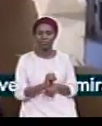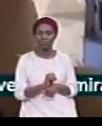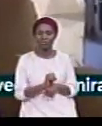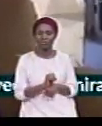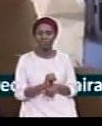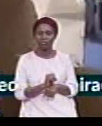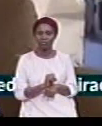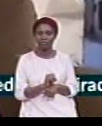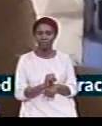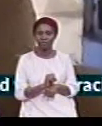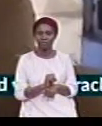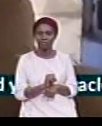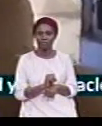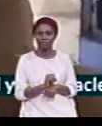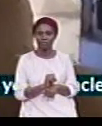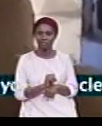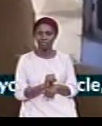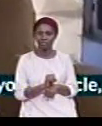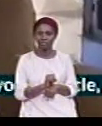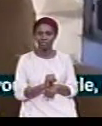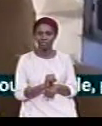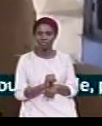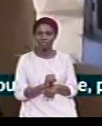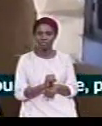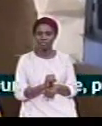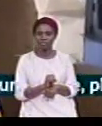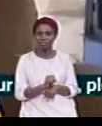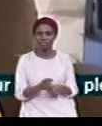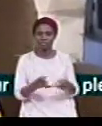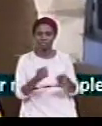he came and made my condition